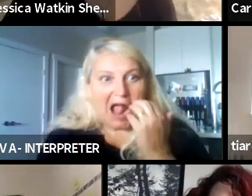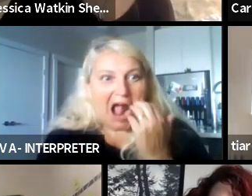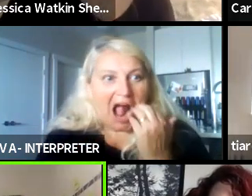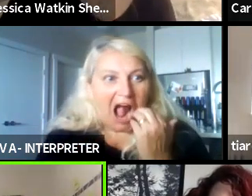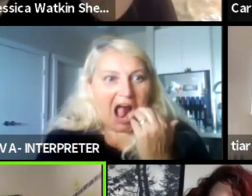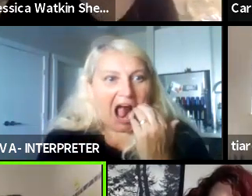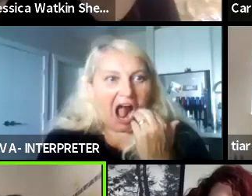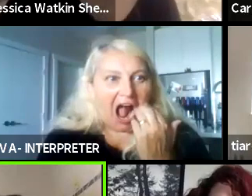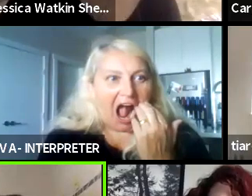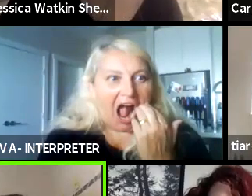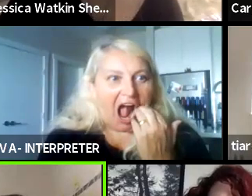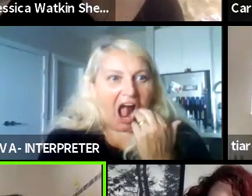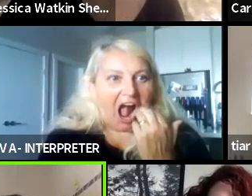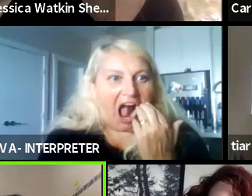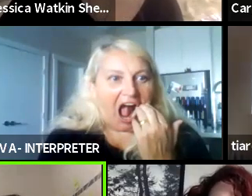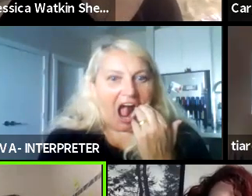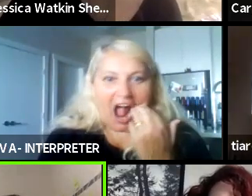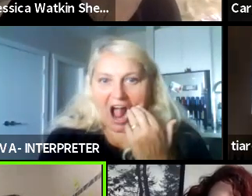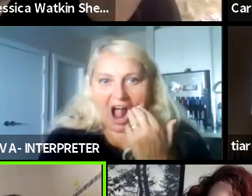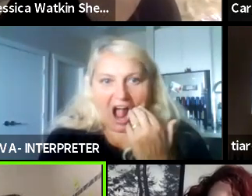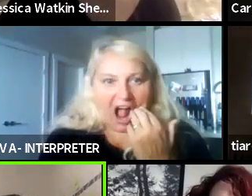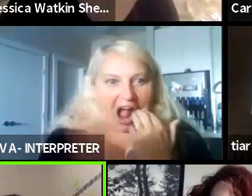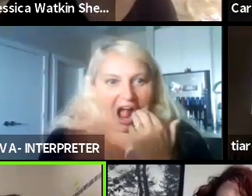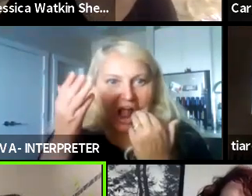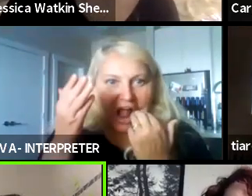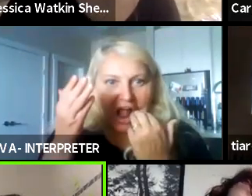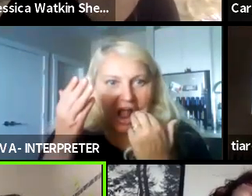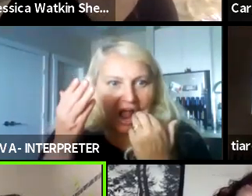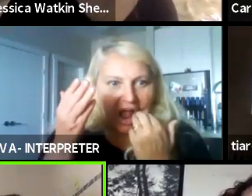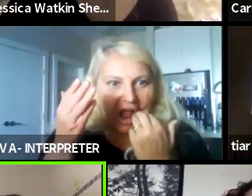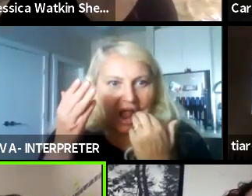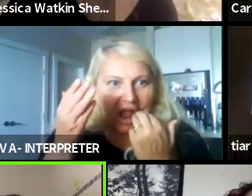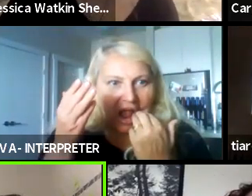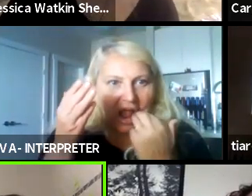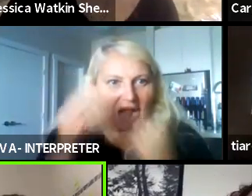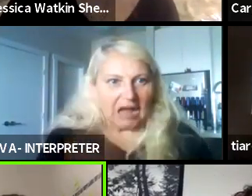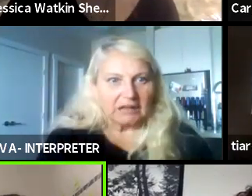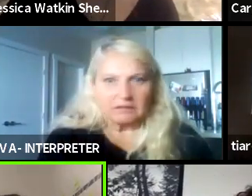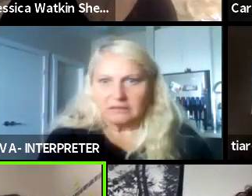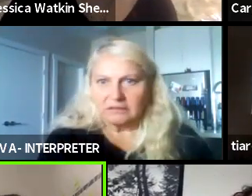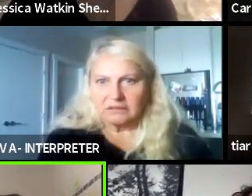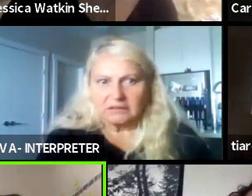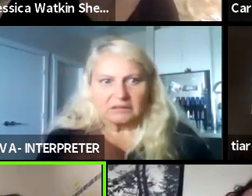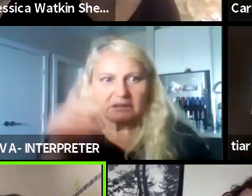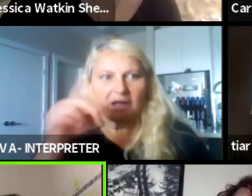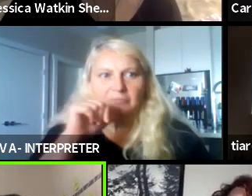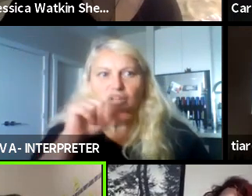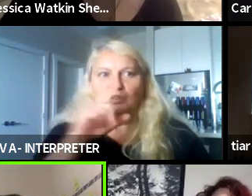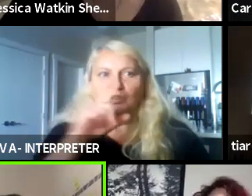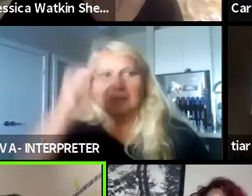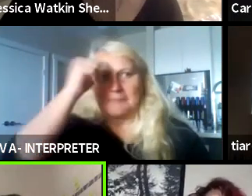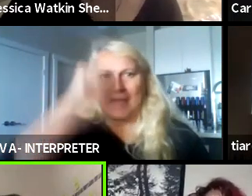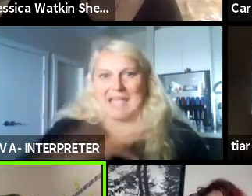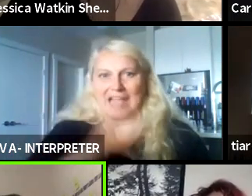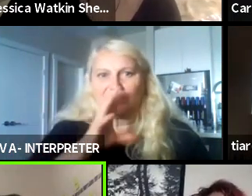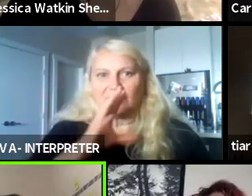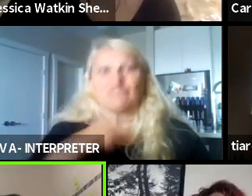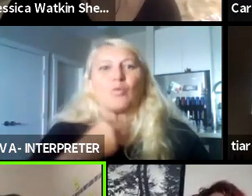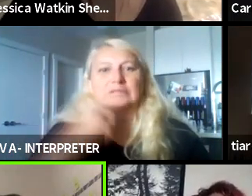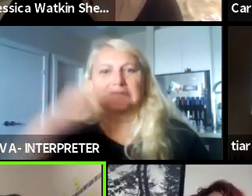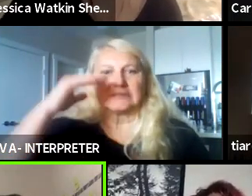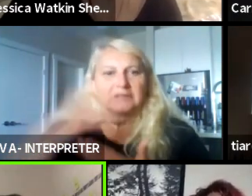Claudia, I feel like this is fully in your warehouse as someone who is doing so much digital facilitation.